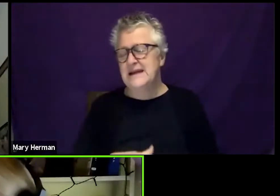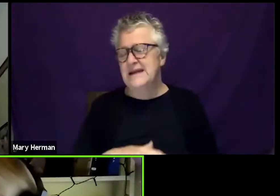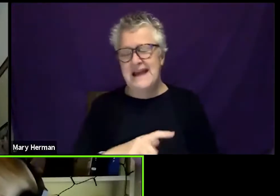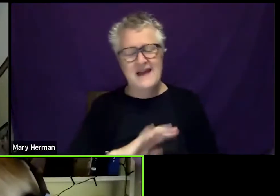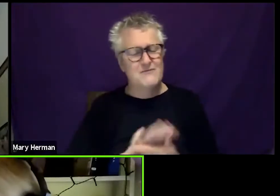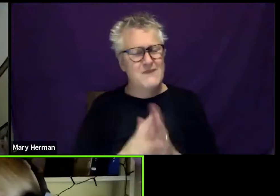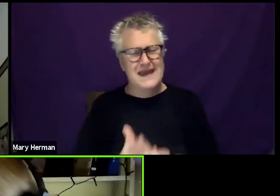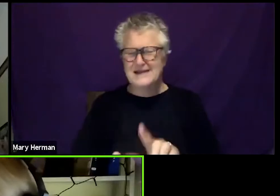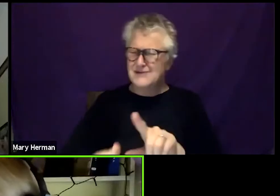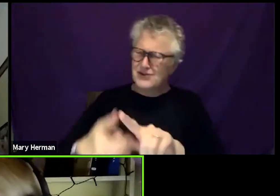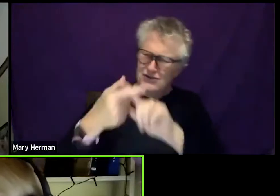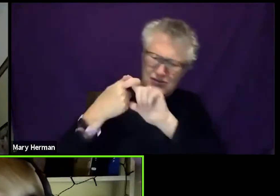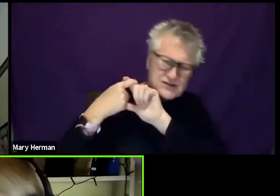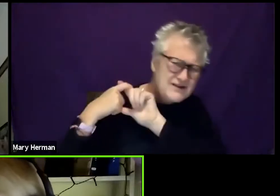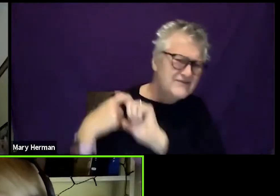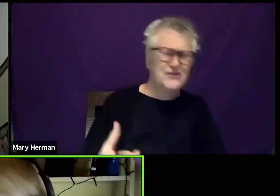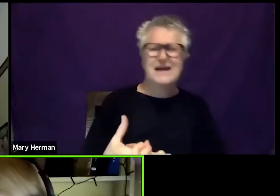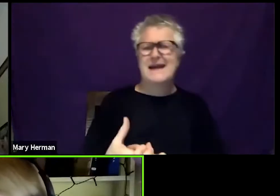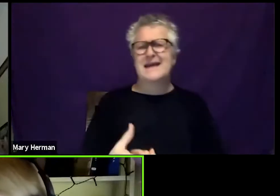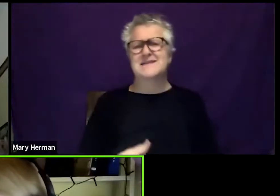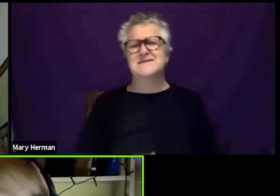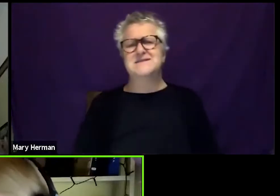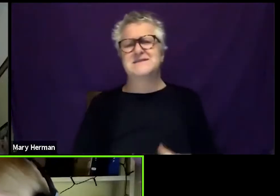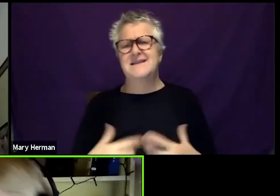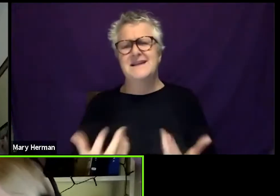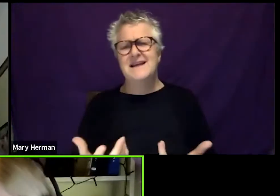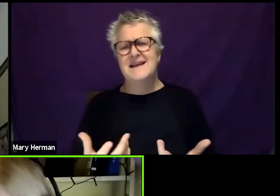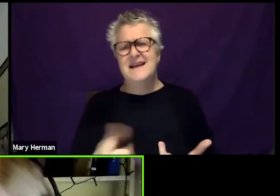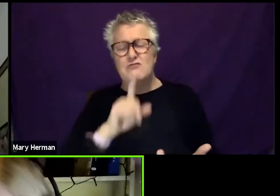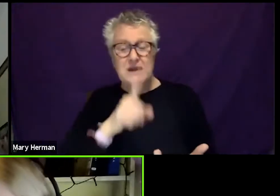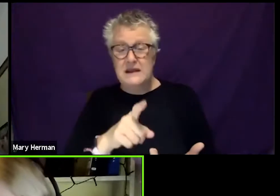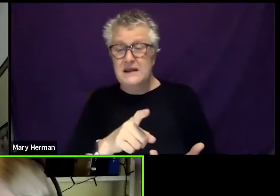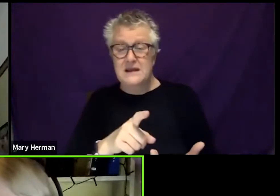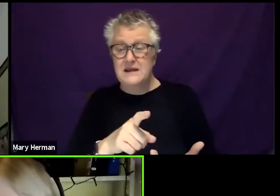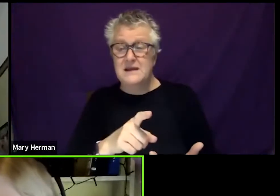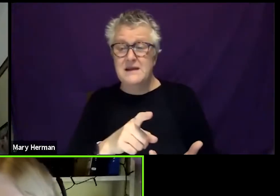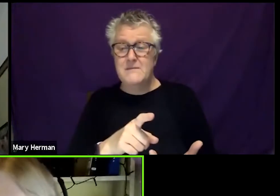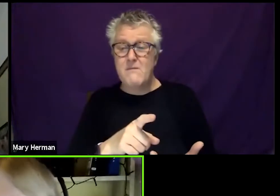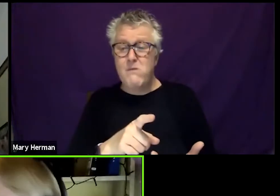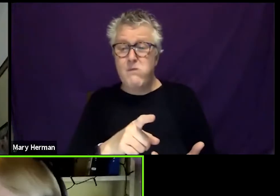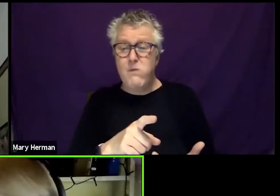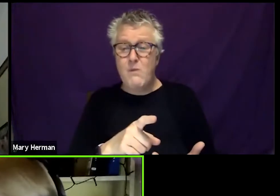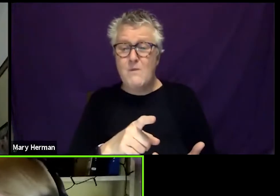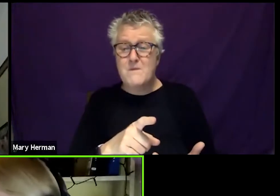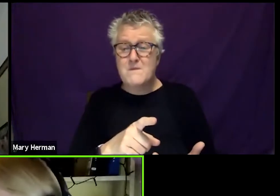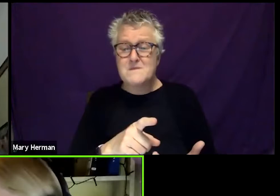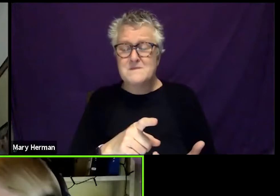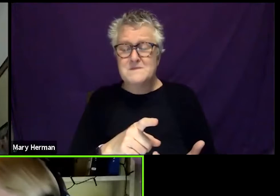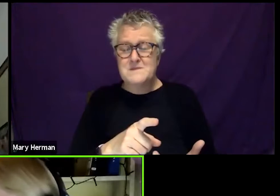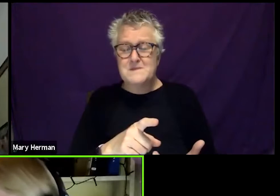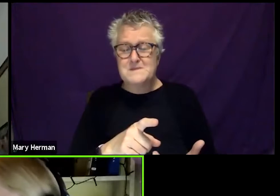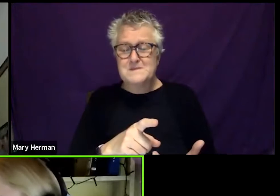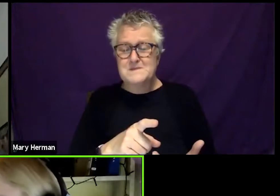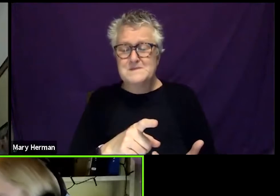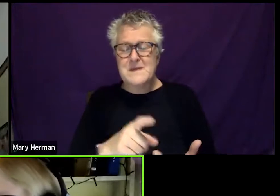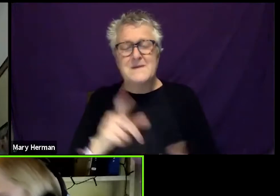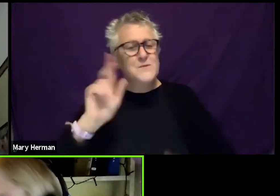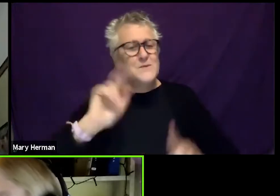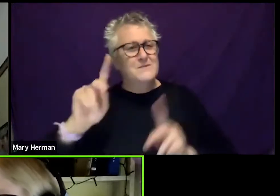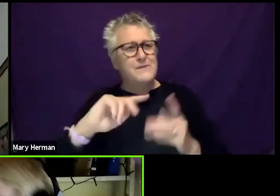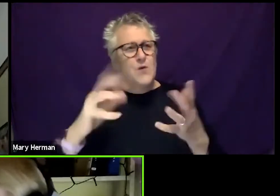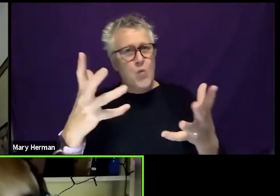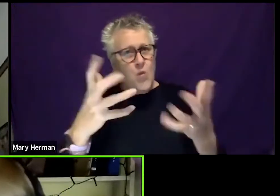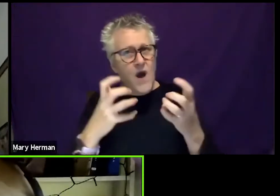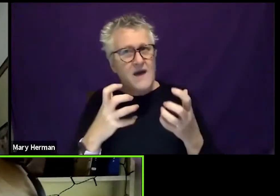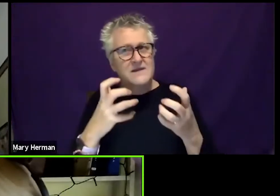really passionate about it, and, you know, want to be more of a part of creating it